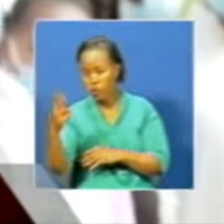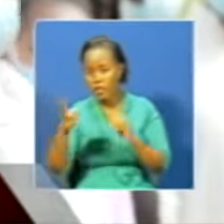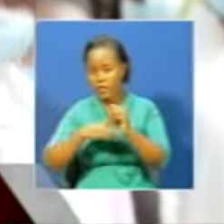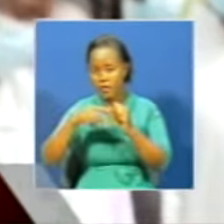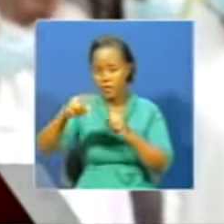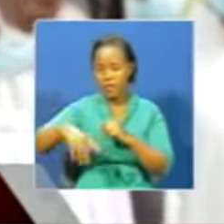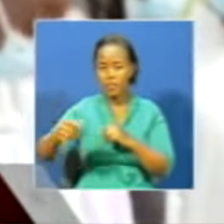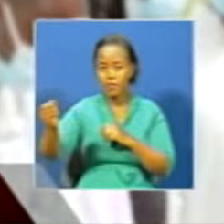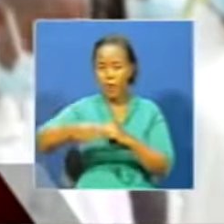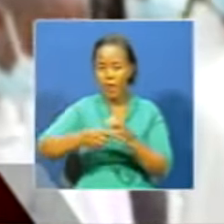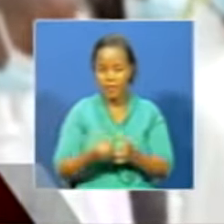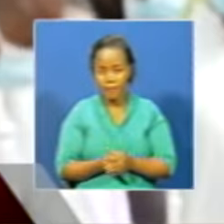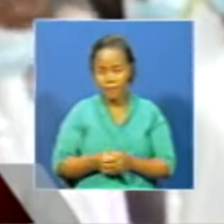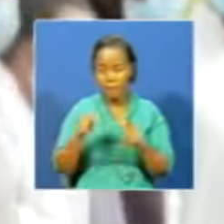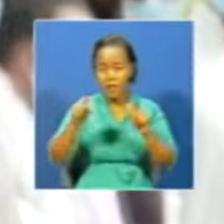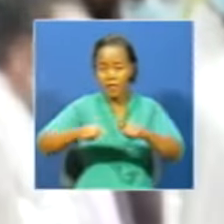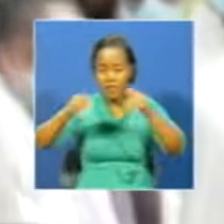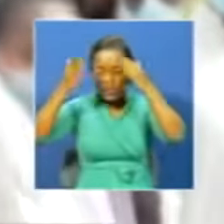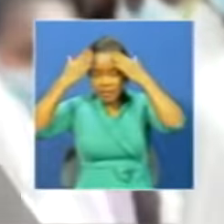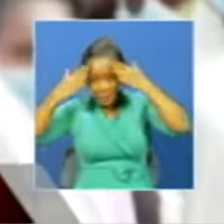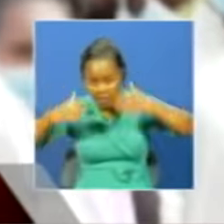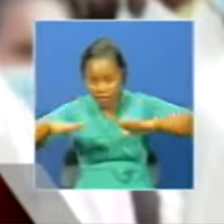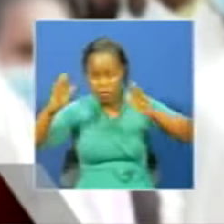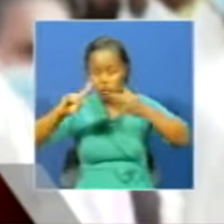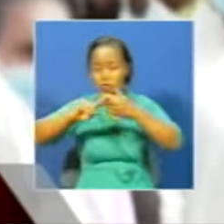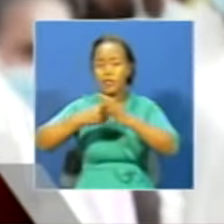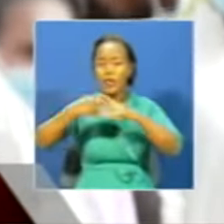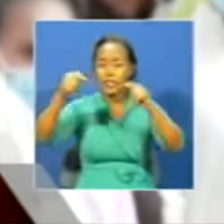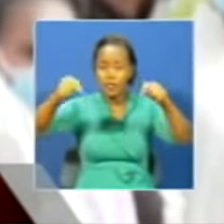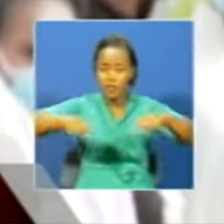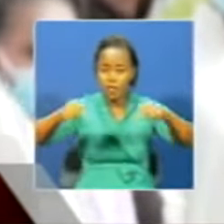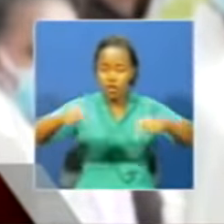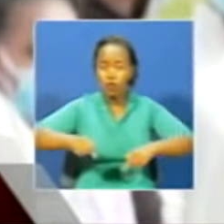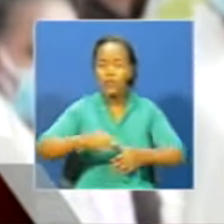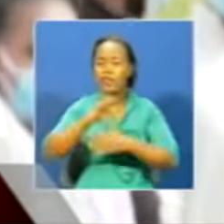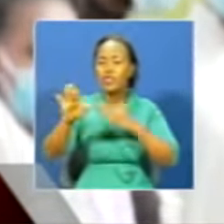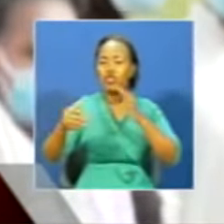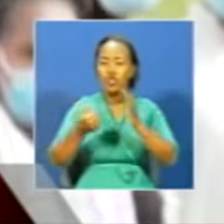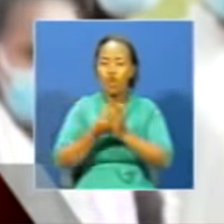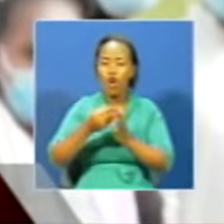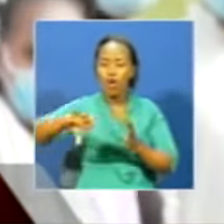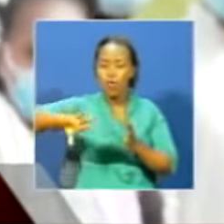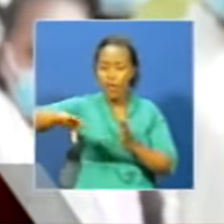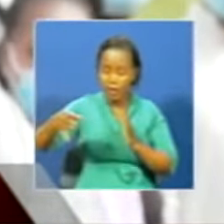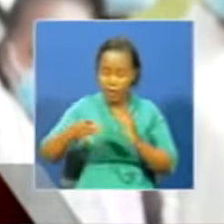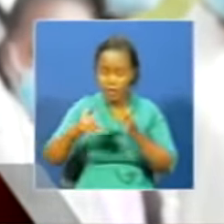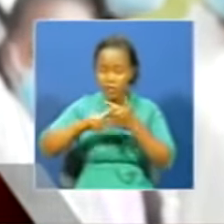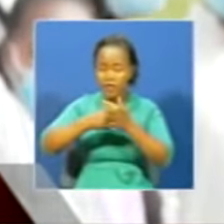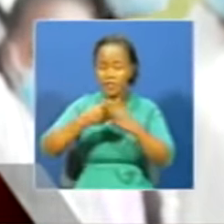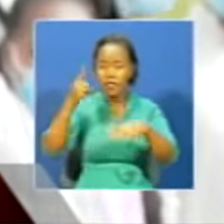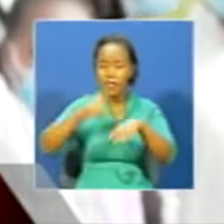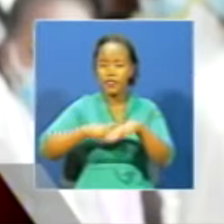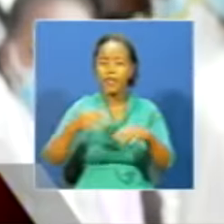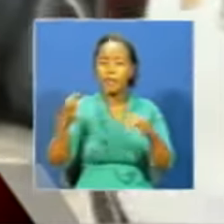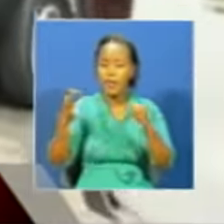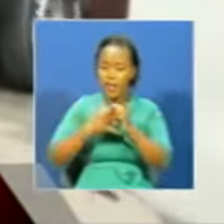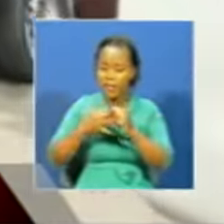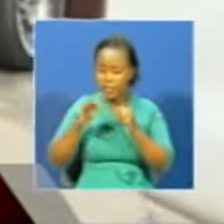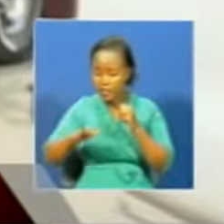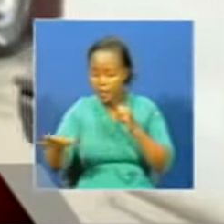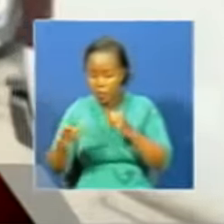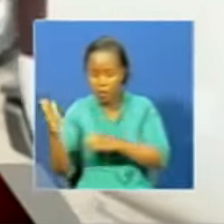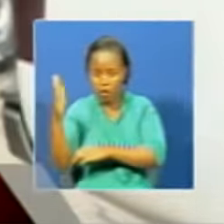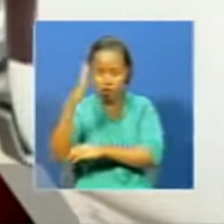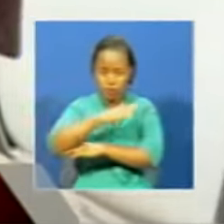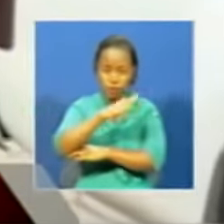today, June 21st, 2021, across the counties, running from 8 a.m. to 4:30 p.m.